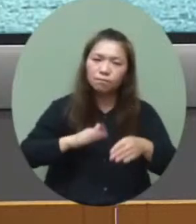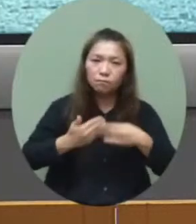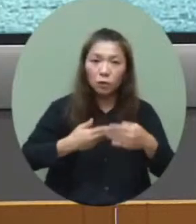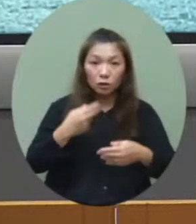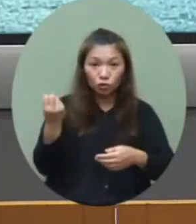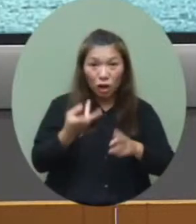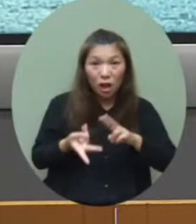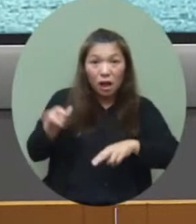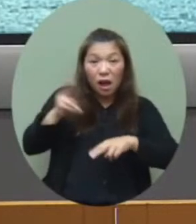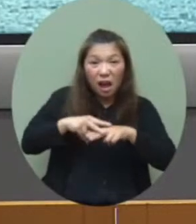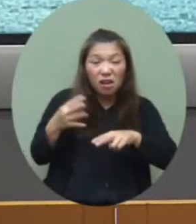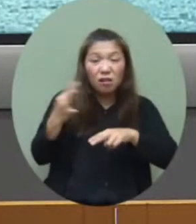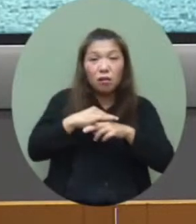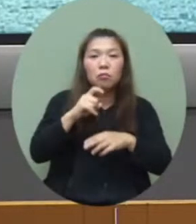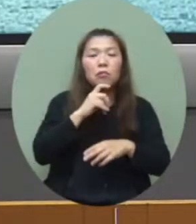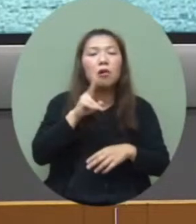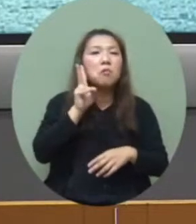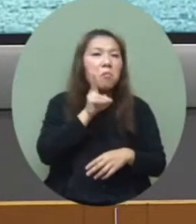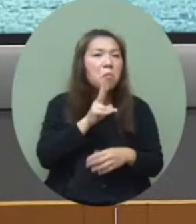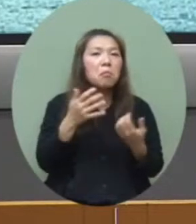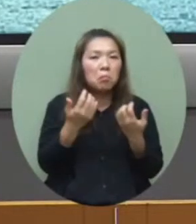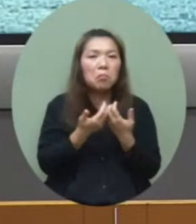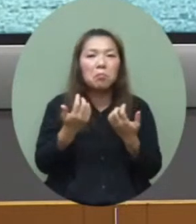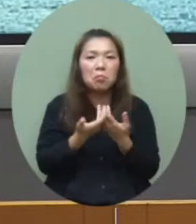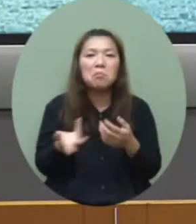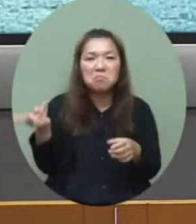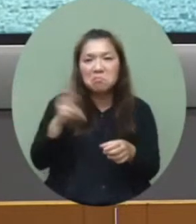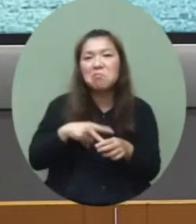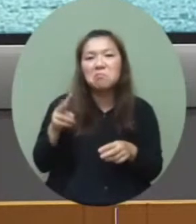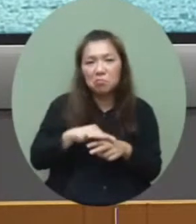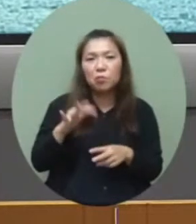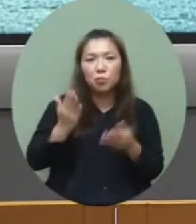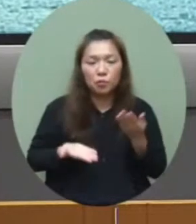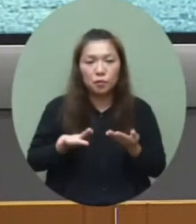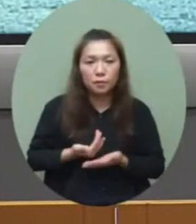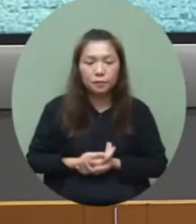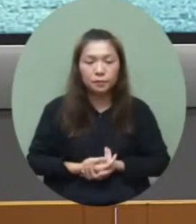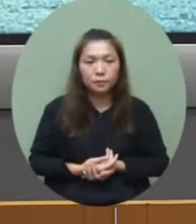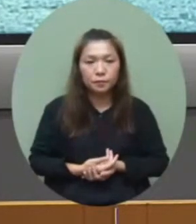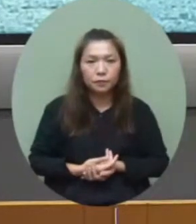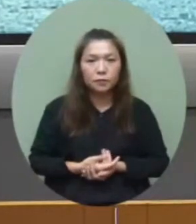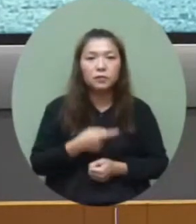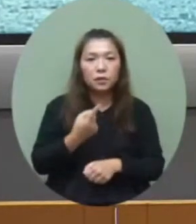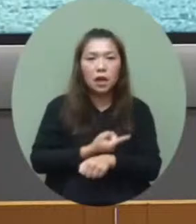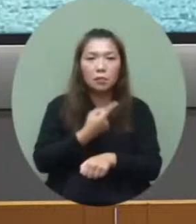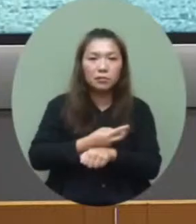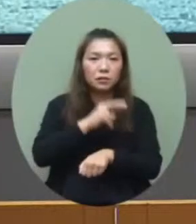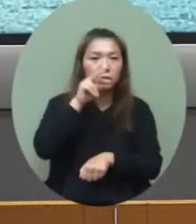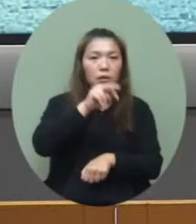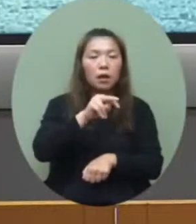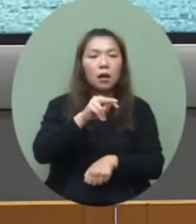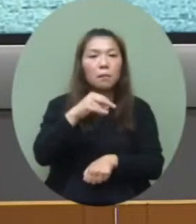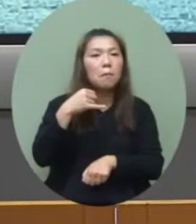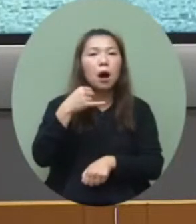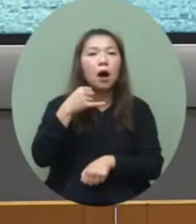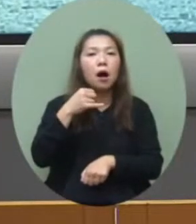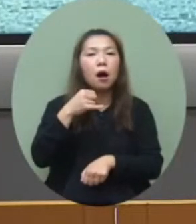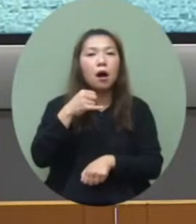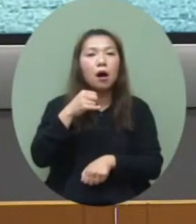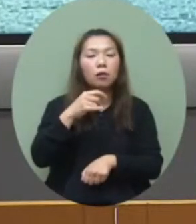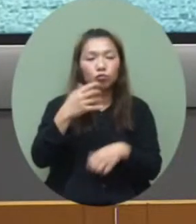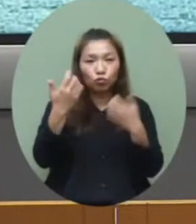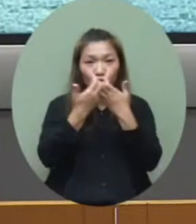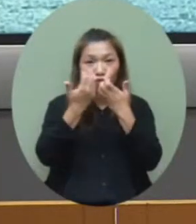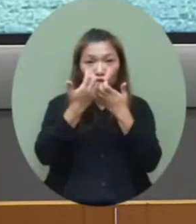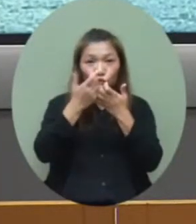weeks. So there's no sign of decreasing in number. So maybe we have not yet seen the